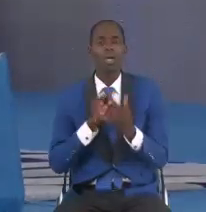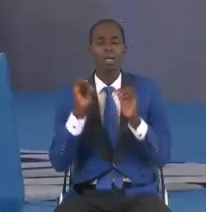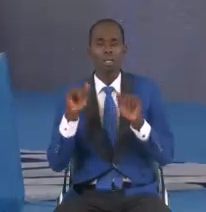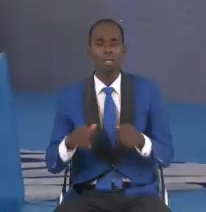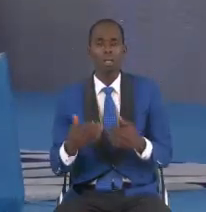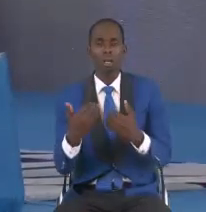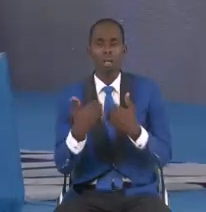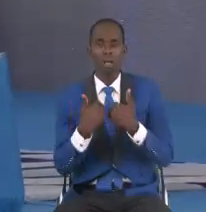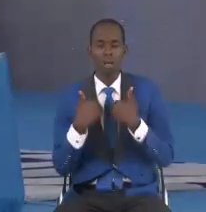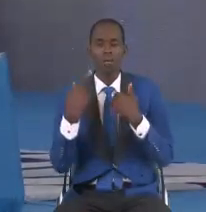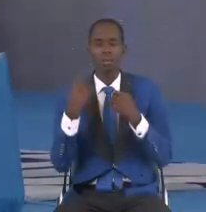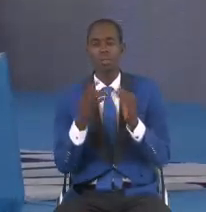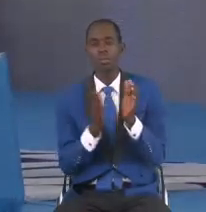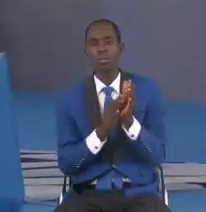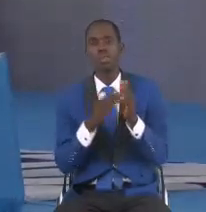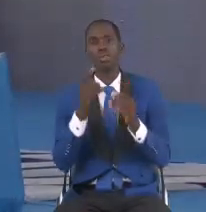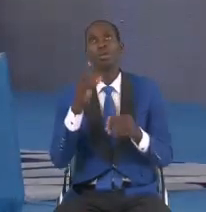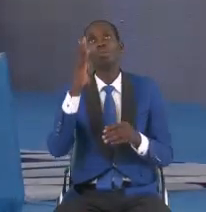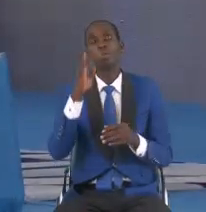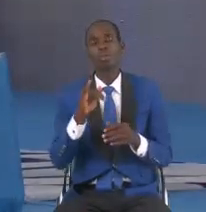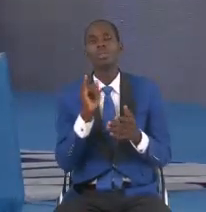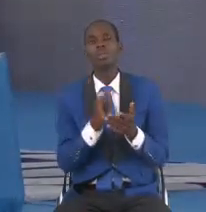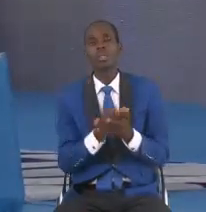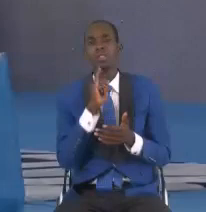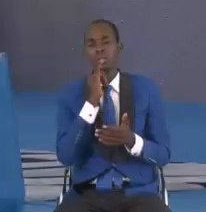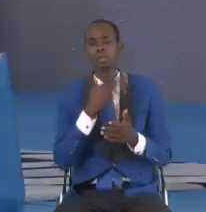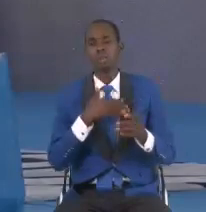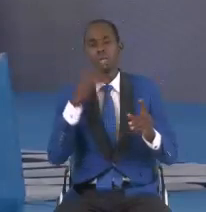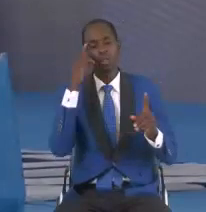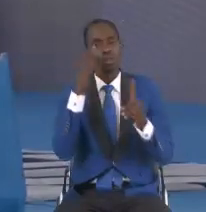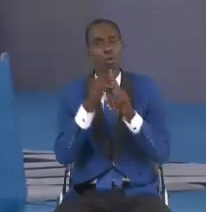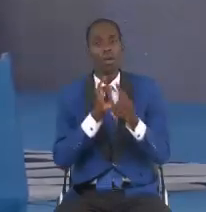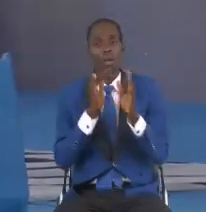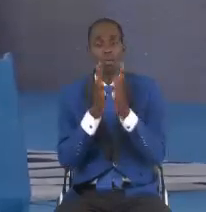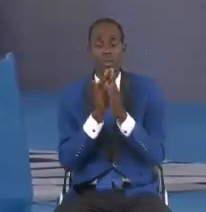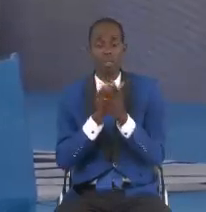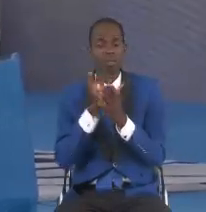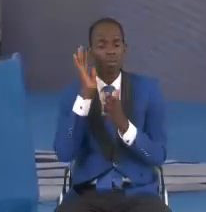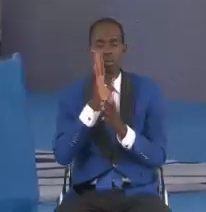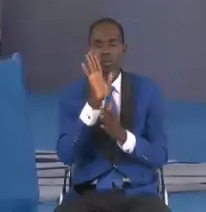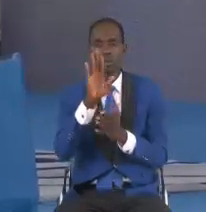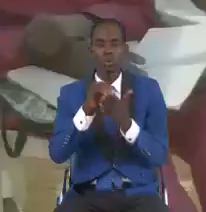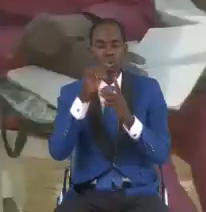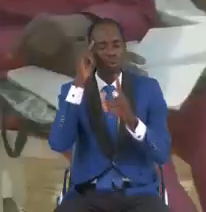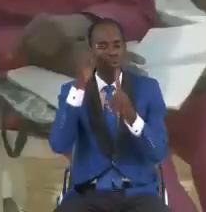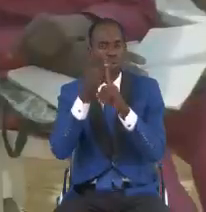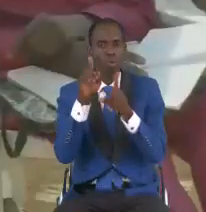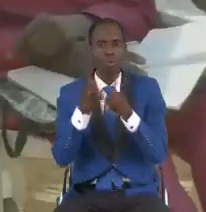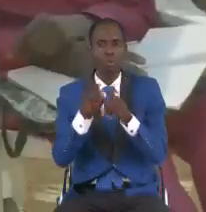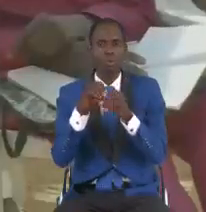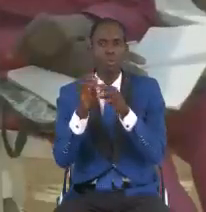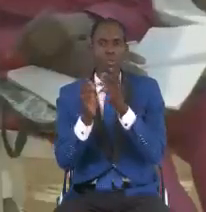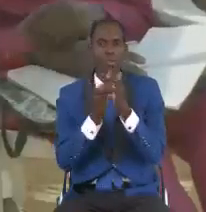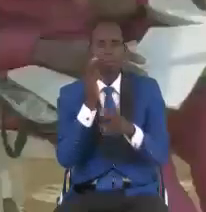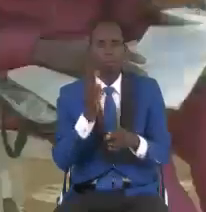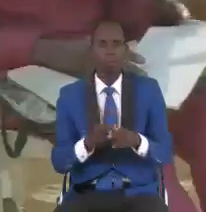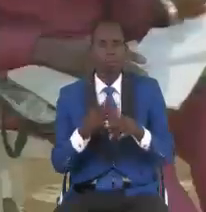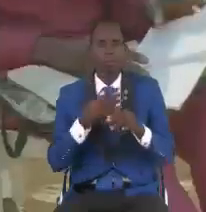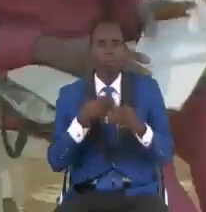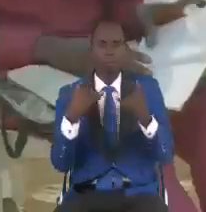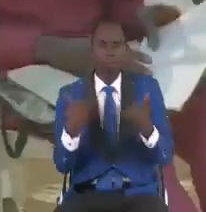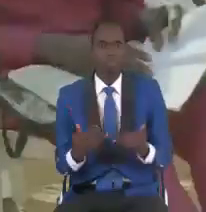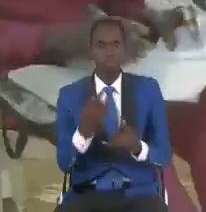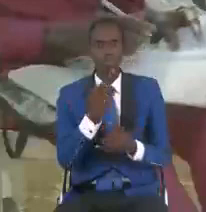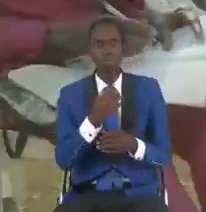of God. He said, that's my goal. I pray that will be your goal in Jesus' name. And now the possibilities